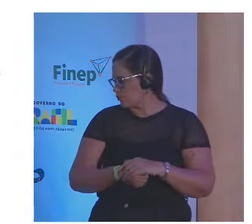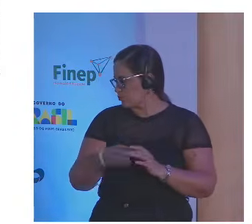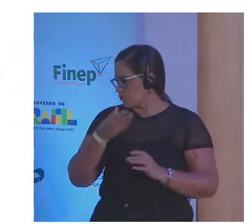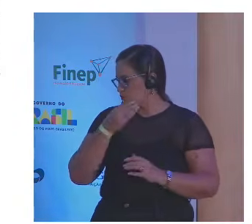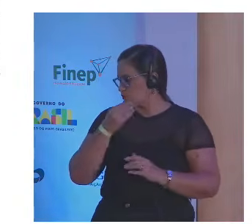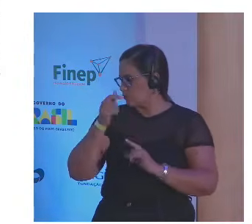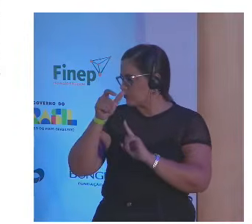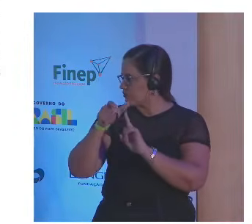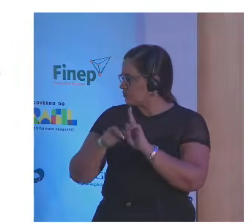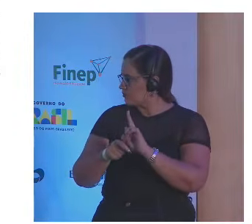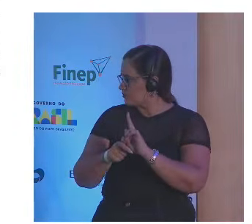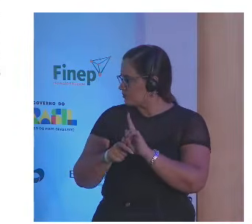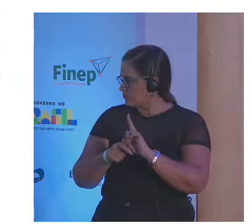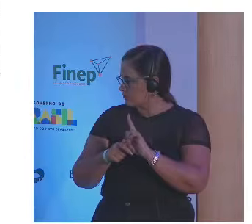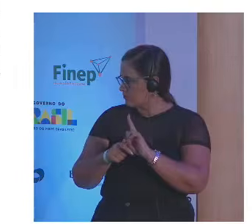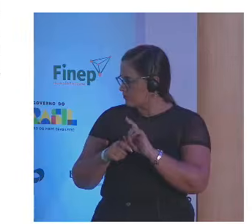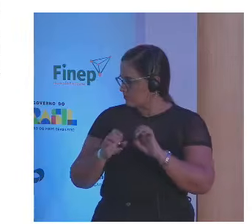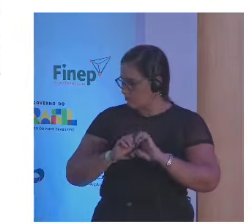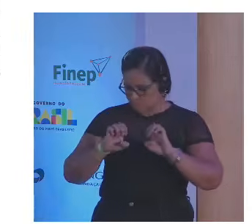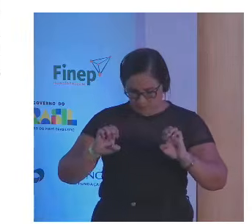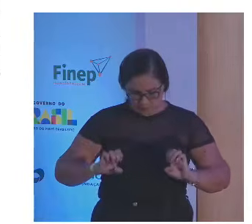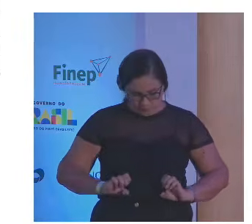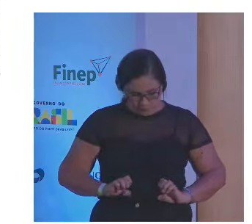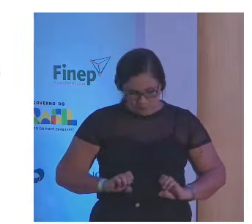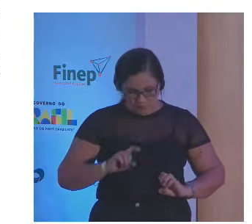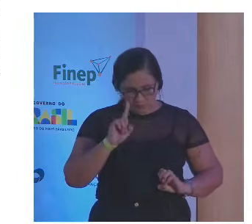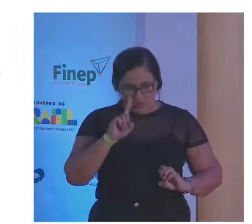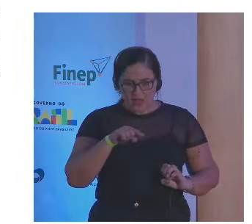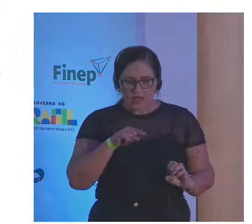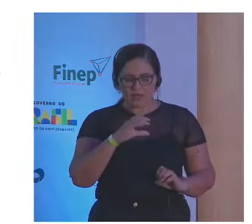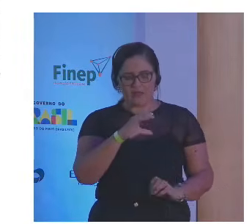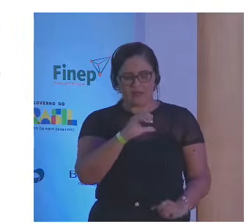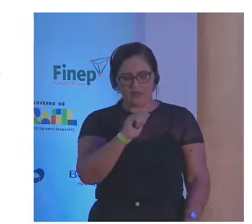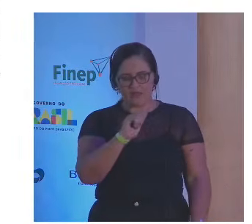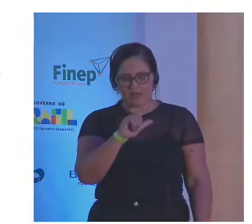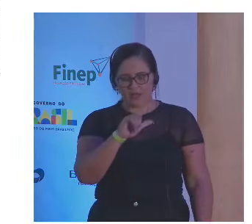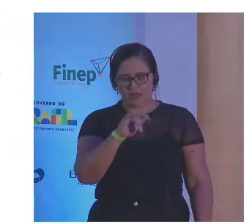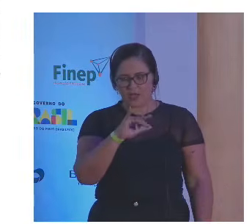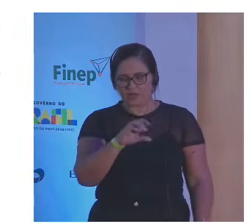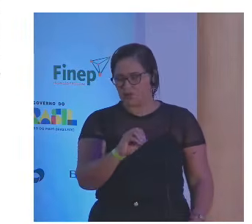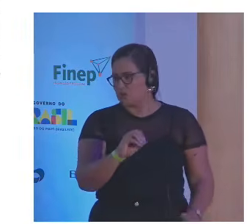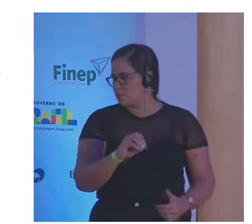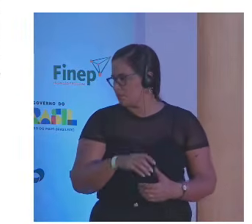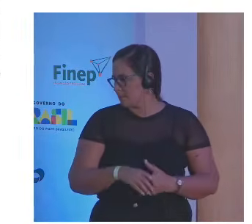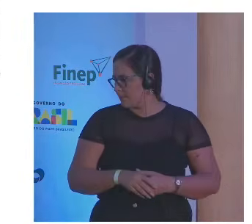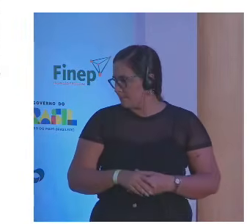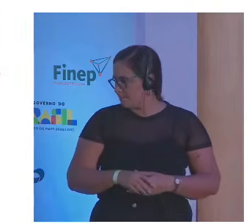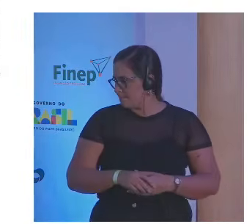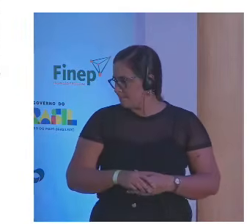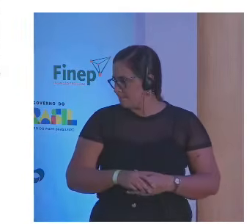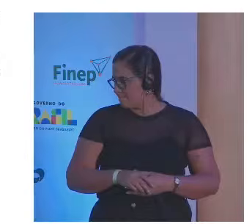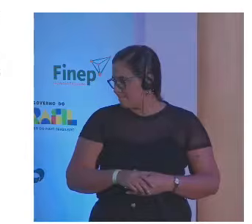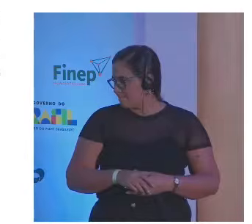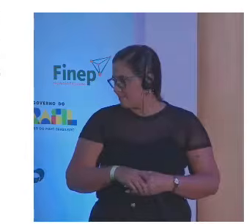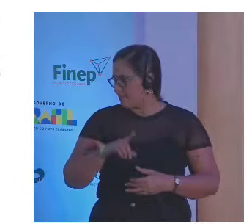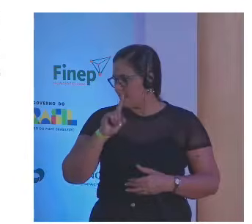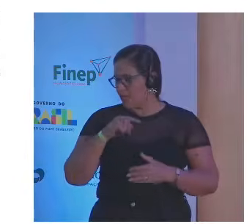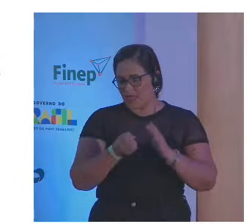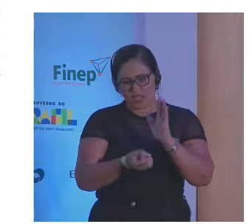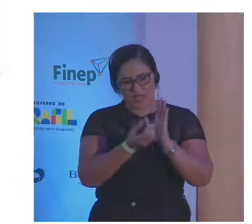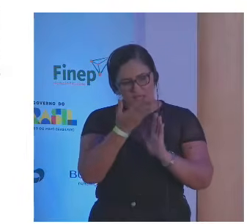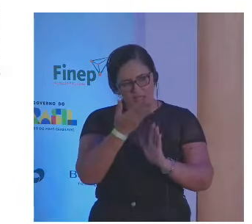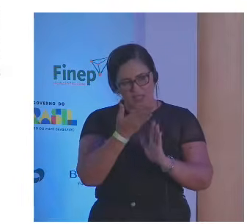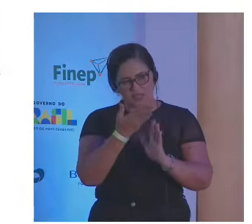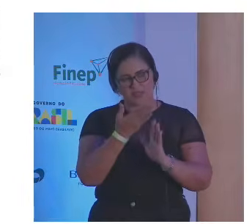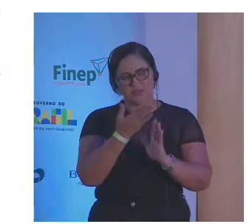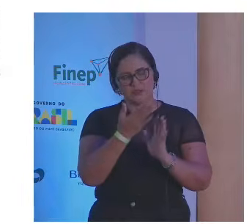The framework is calcium carbonate, aragonate, and it's secreted by the coral polyps. And of